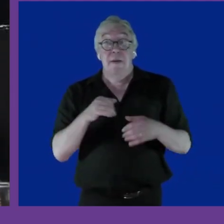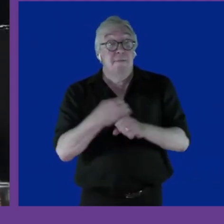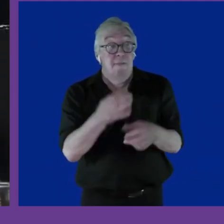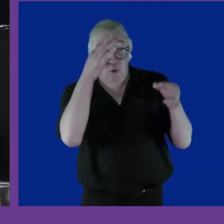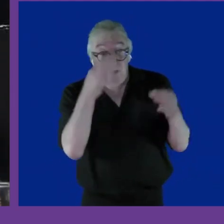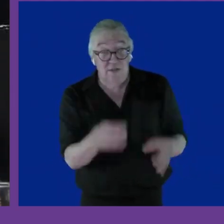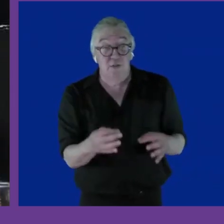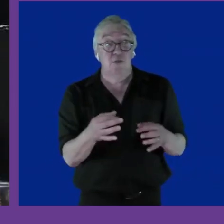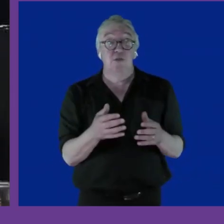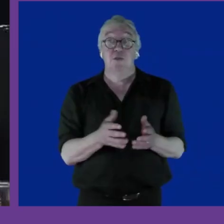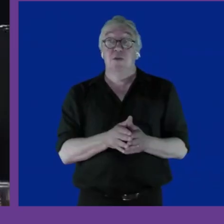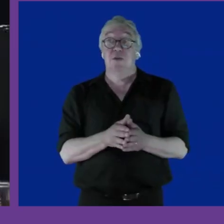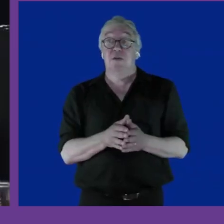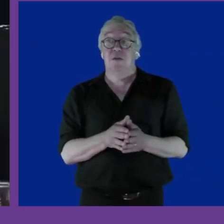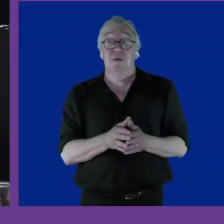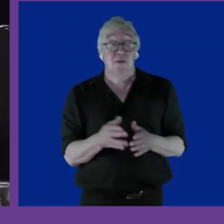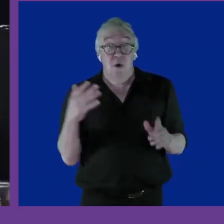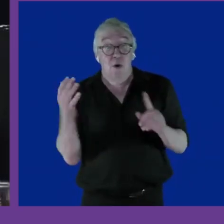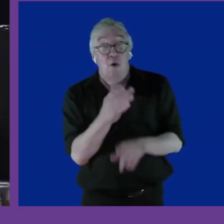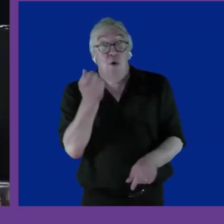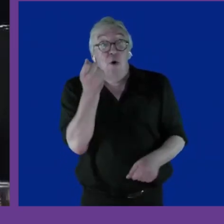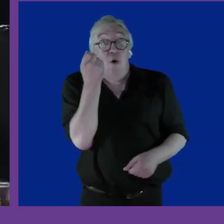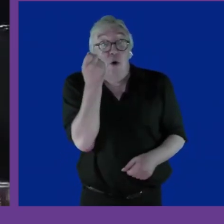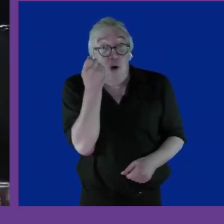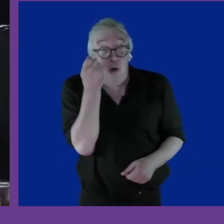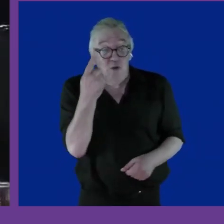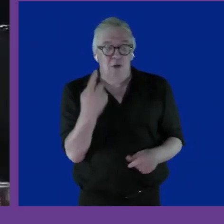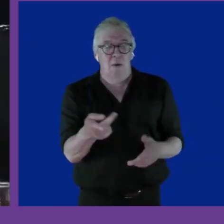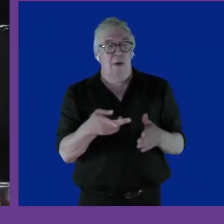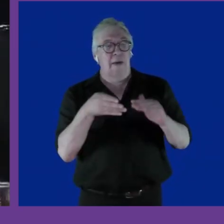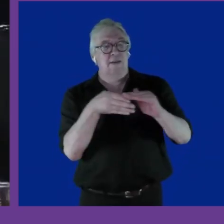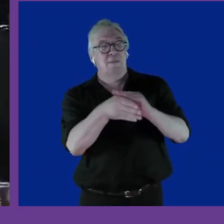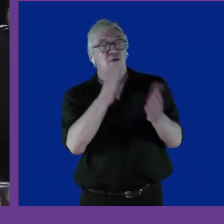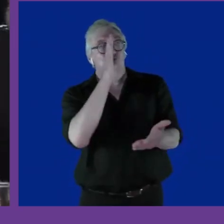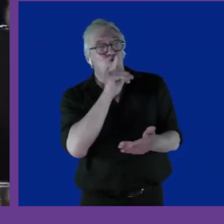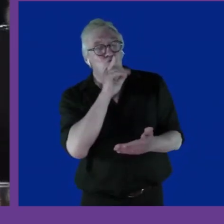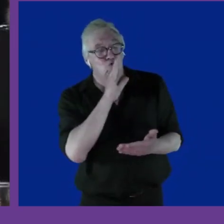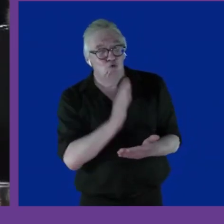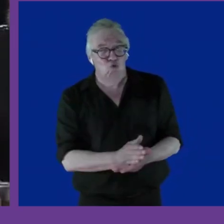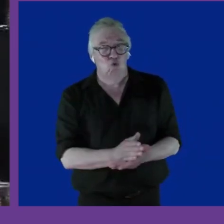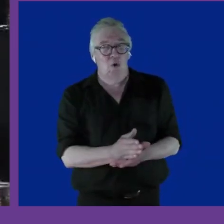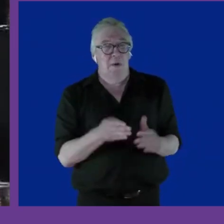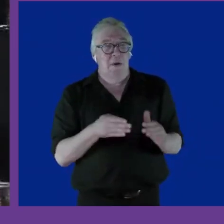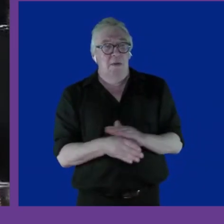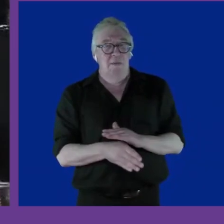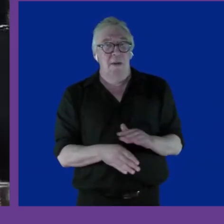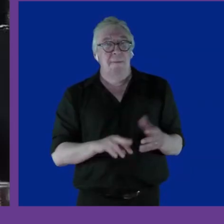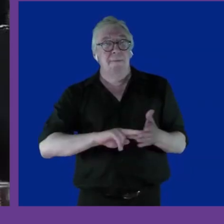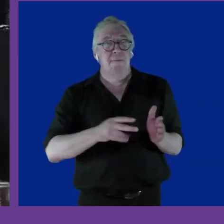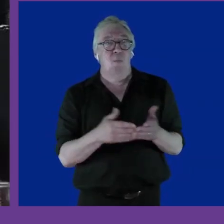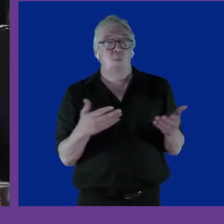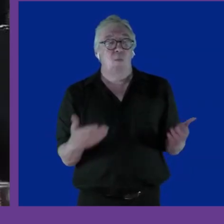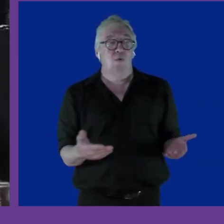implement solutions, to just get the understanding, what does accessibility actually mean? And I don't mean the deep